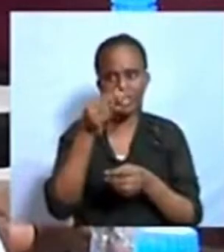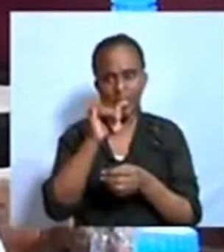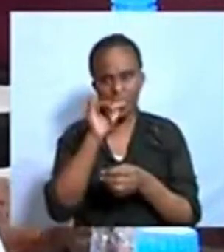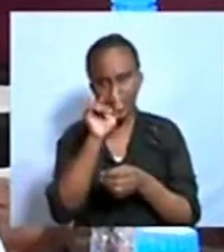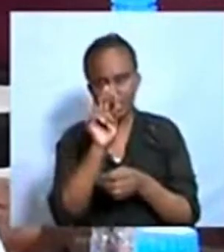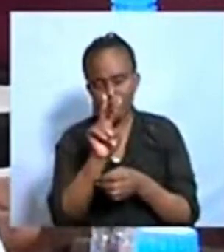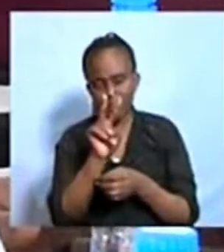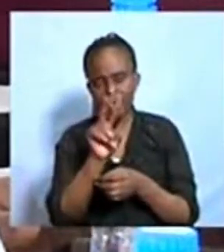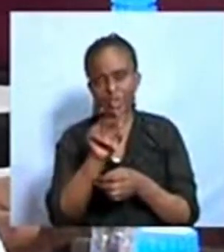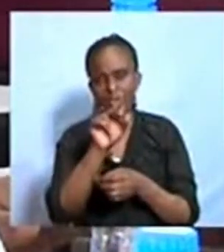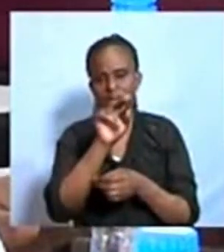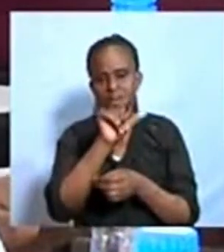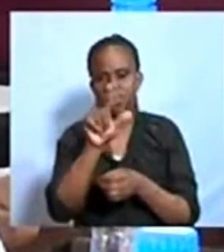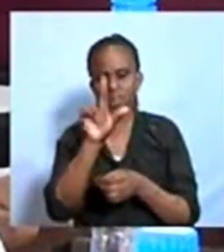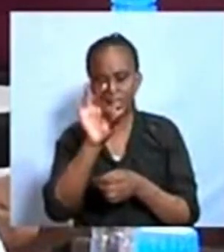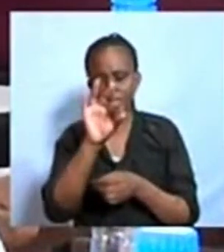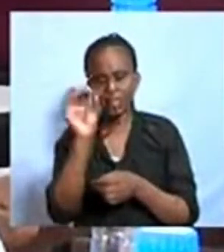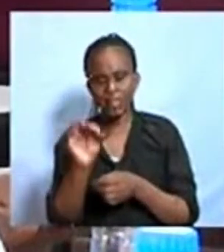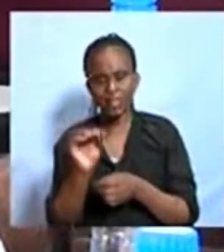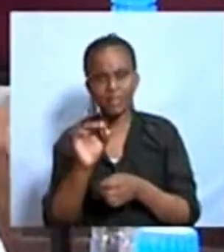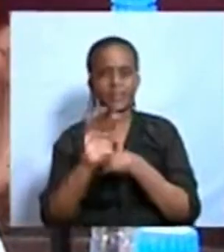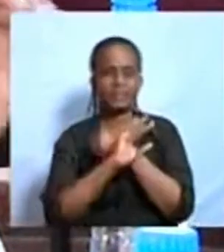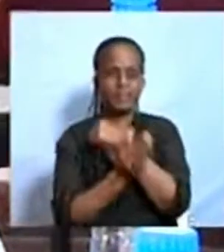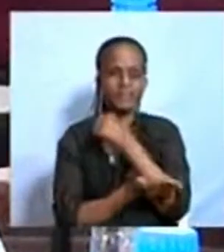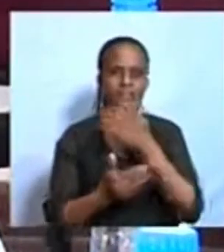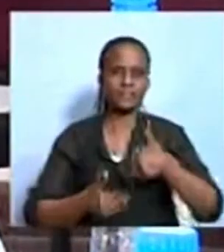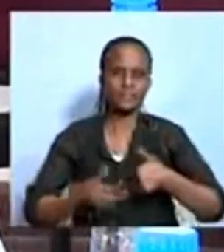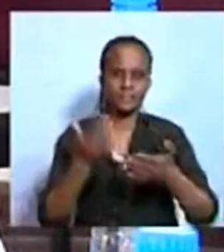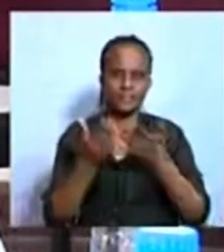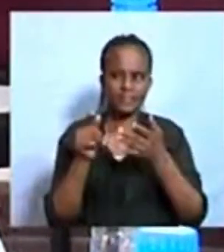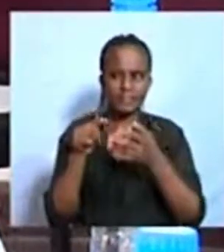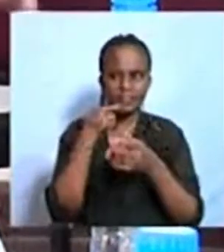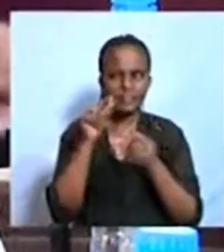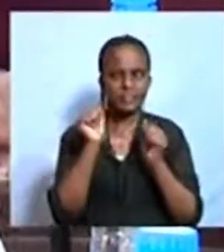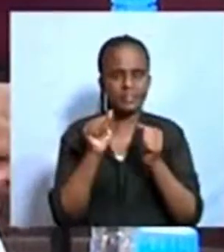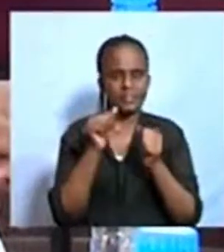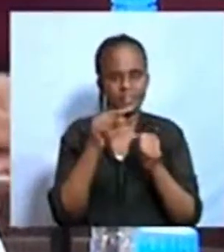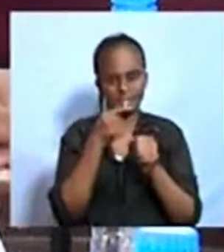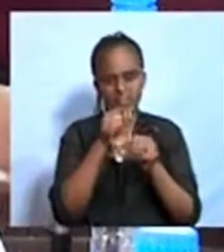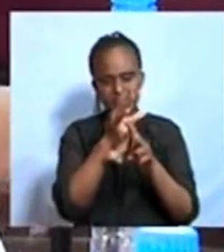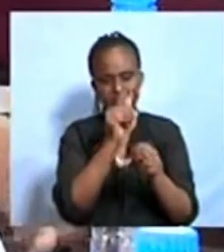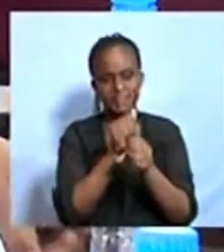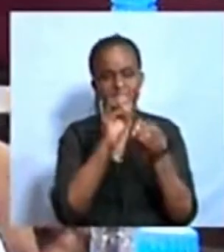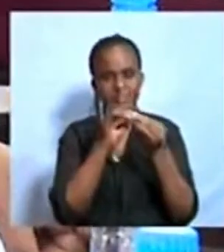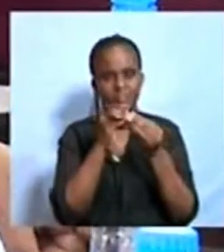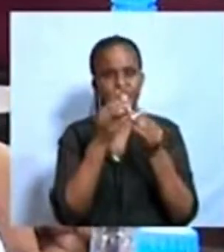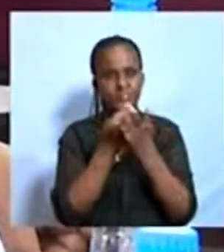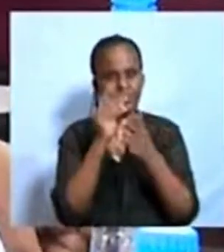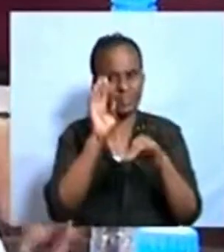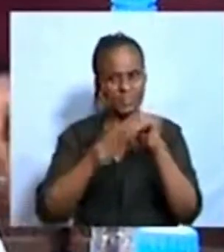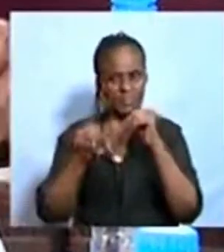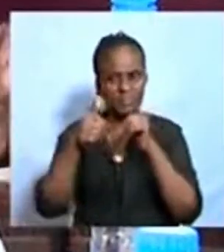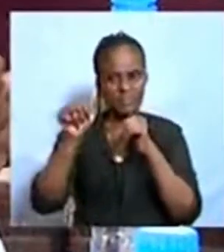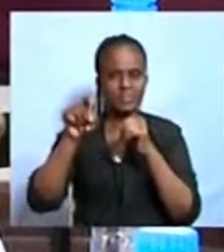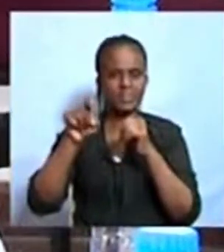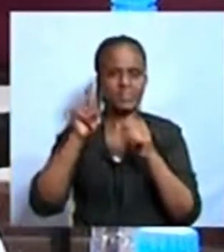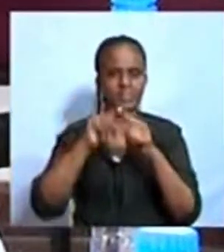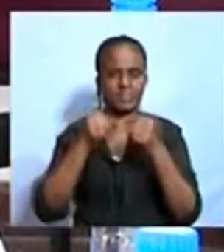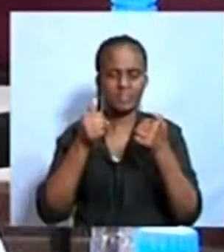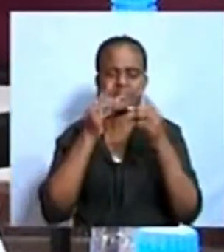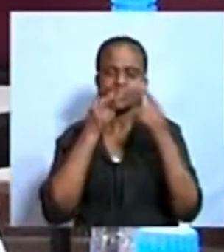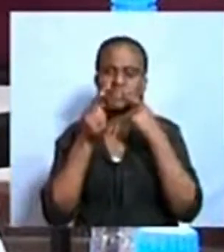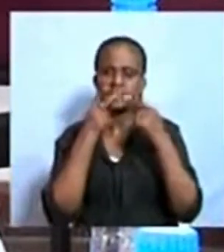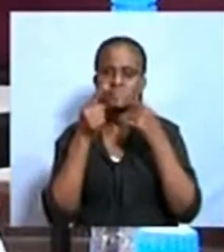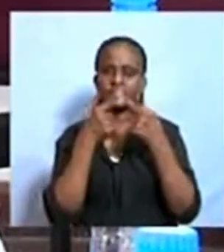prevalence, 29% of teenage pregnancy, then we'd say perhaps the ministry is receiving too much money, more than they need. But I think the conversation is